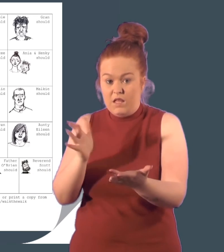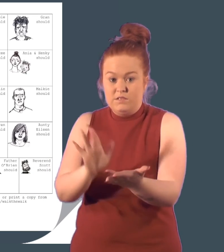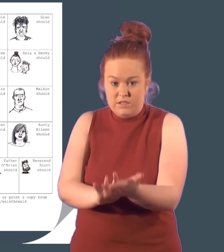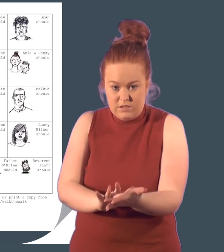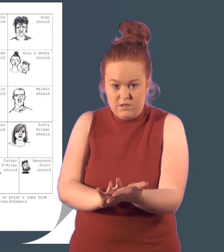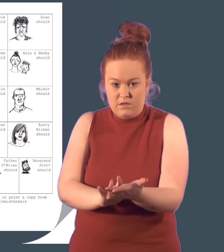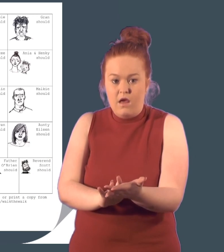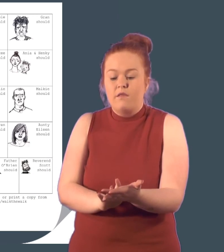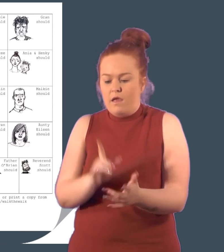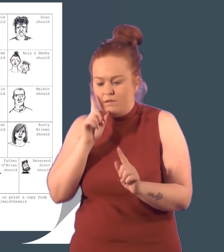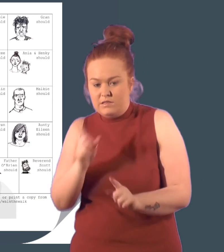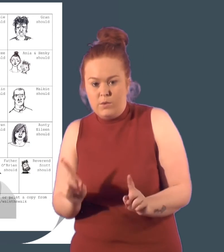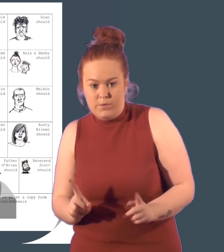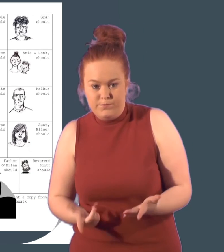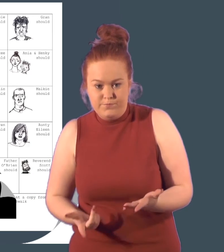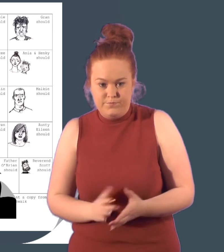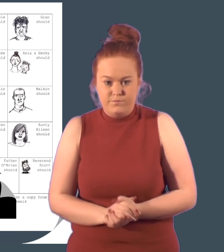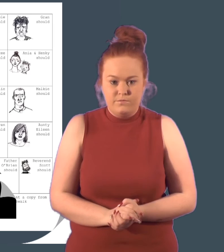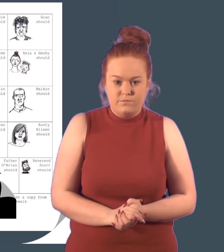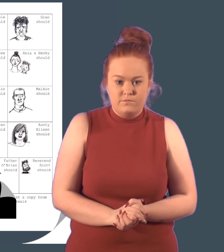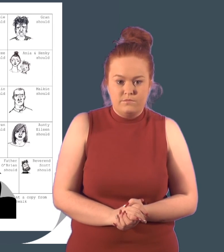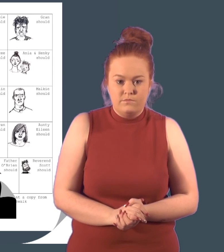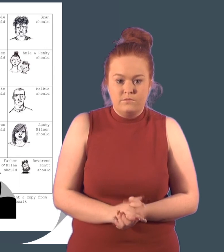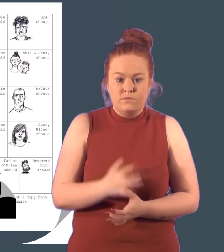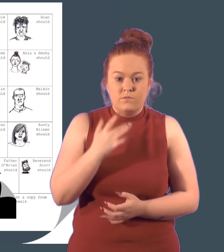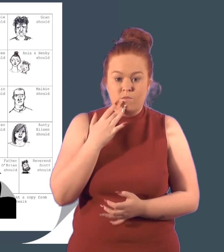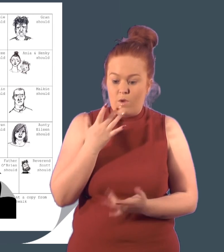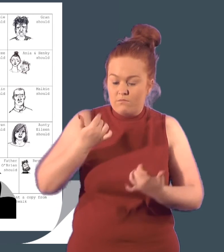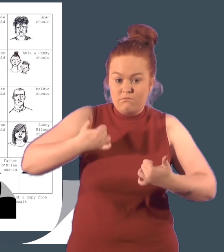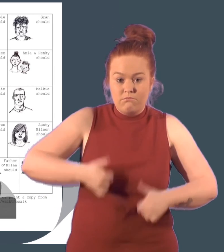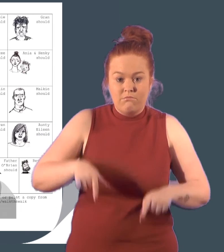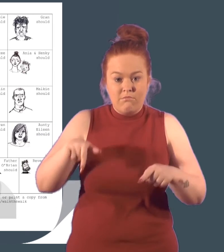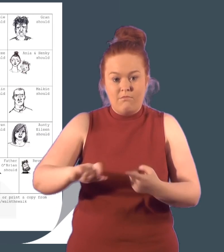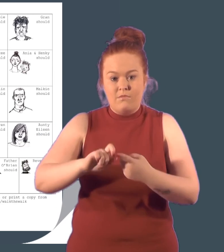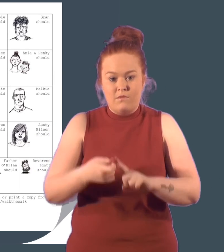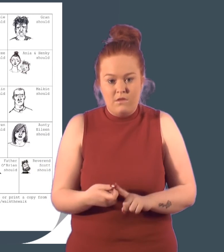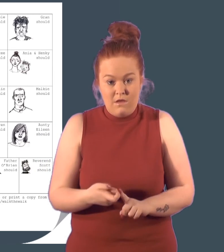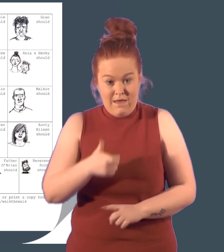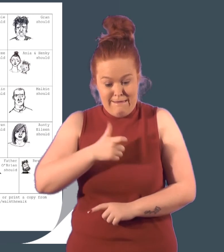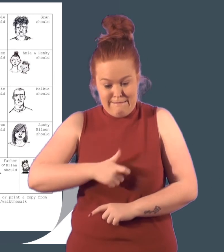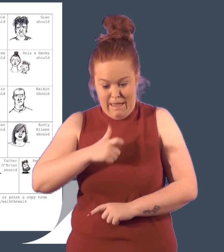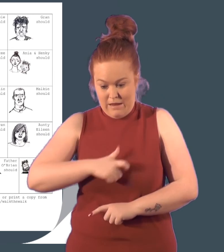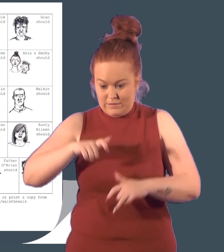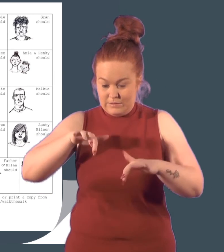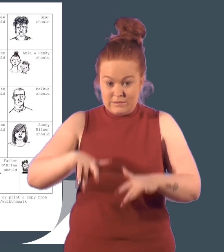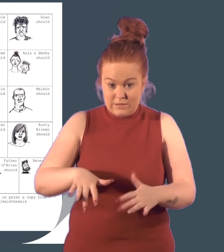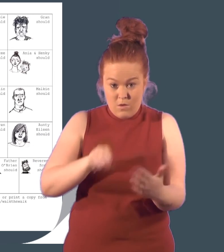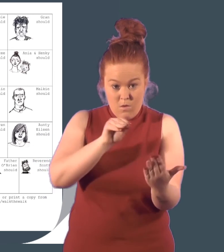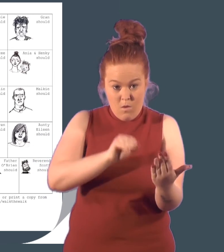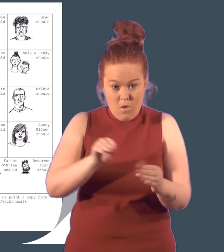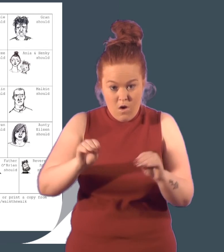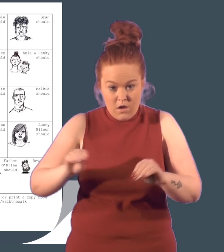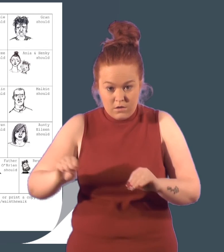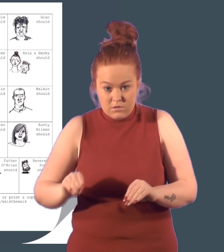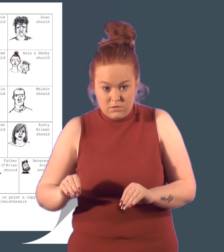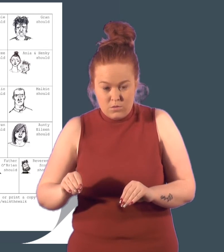sheet, and then we'll see where you've got to. Okay? When you get to the point that you've got your characters all in place